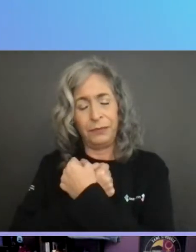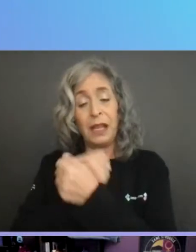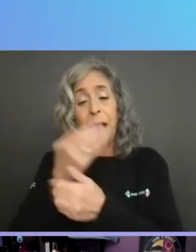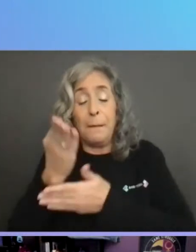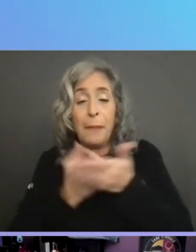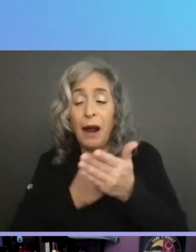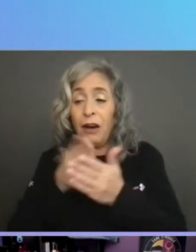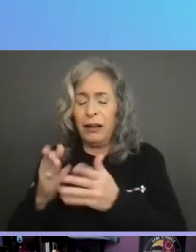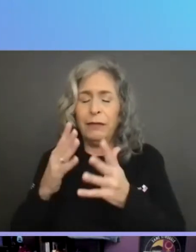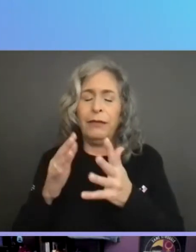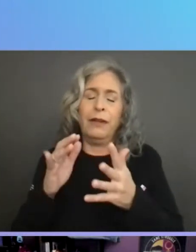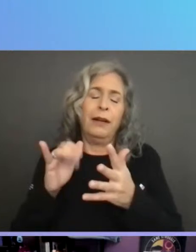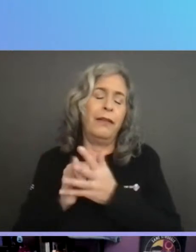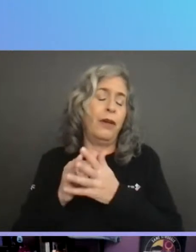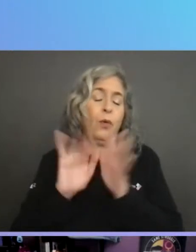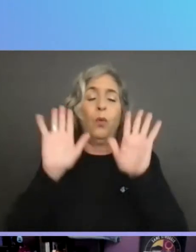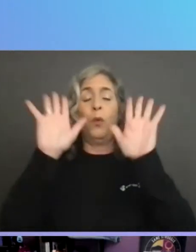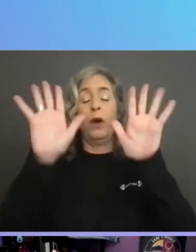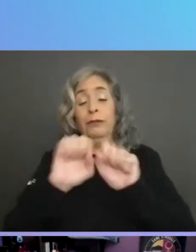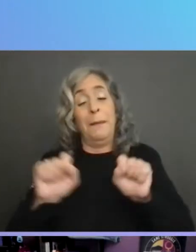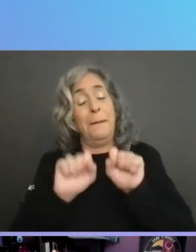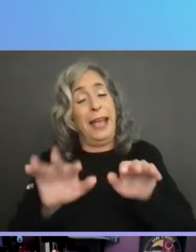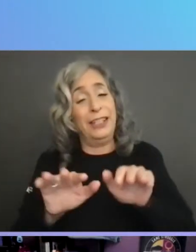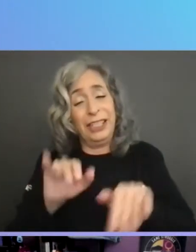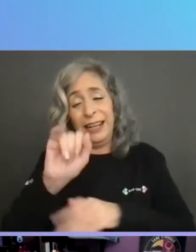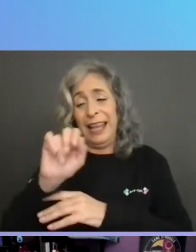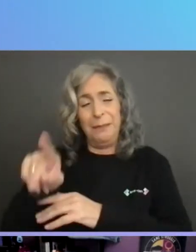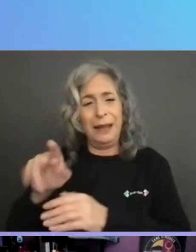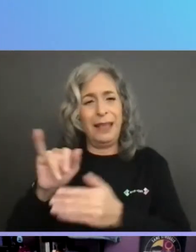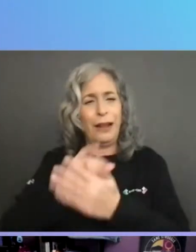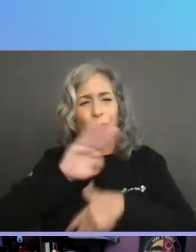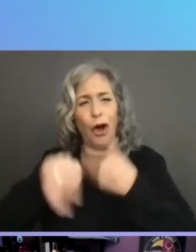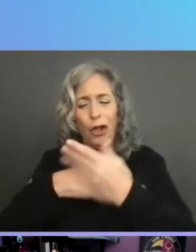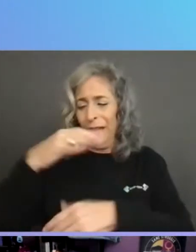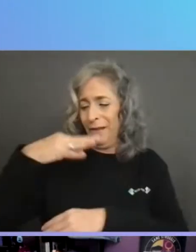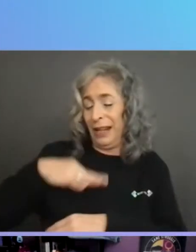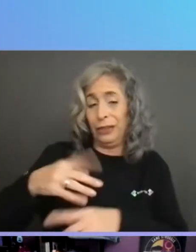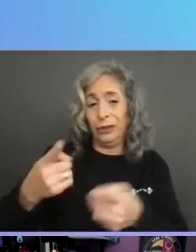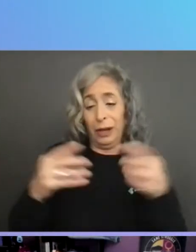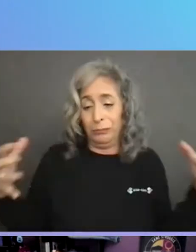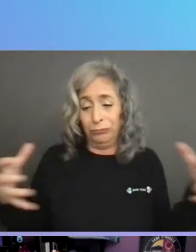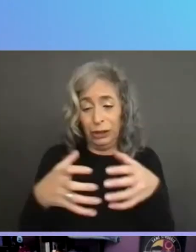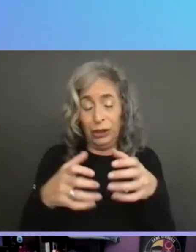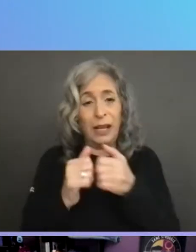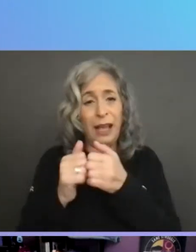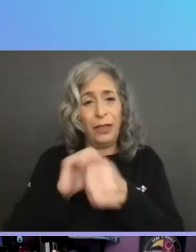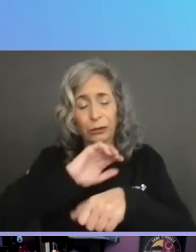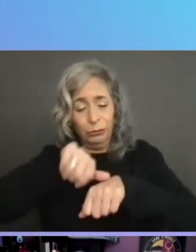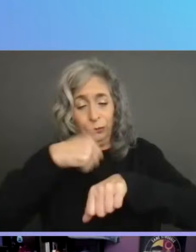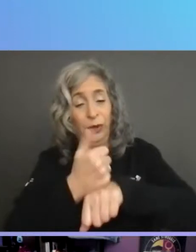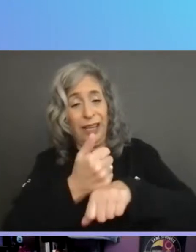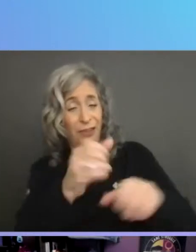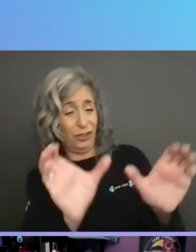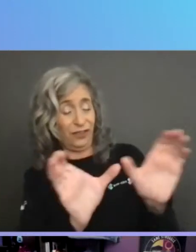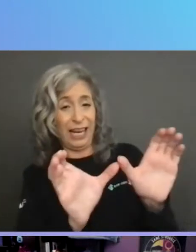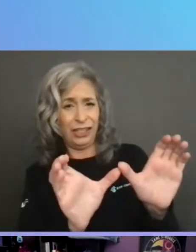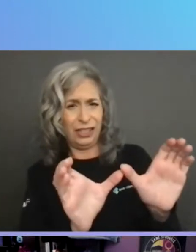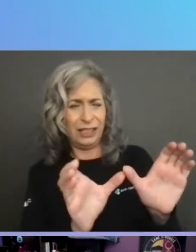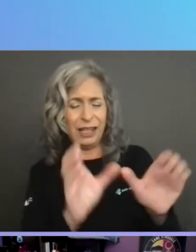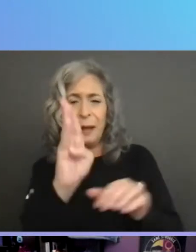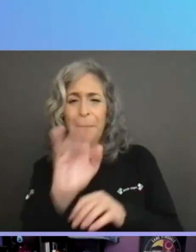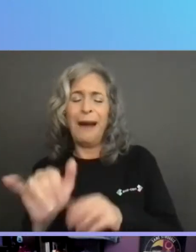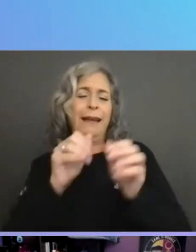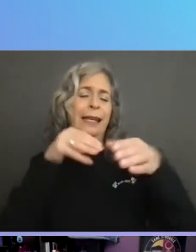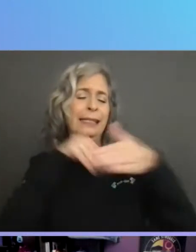really magical about IAAP and the work that all of the volunteers that come together to build these certifications is that it's by